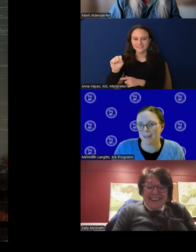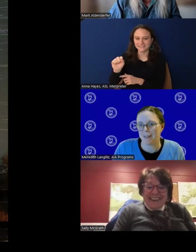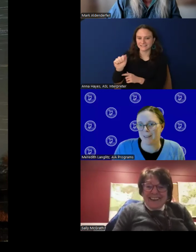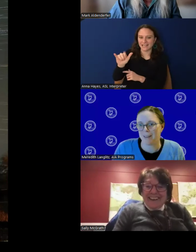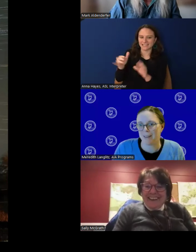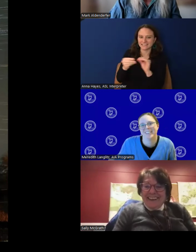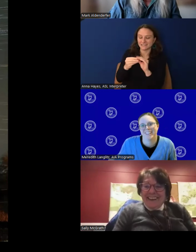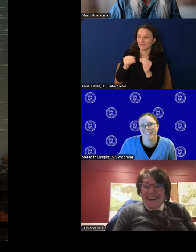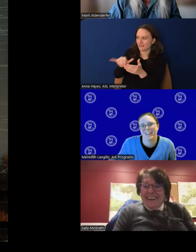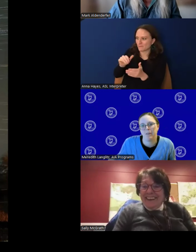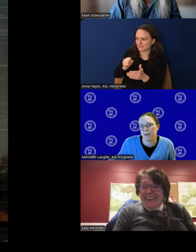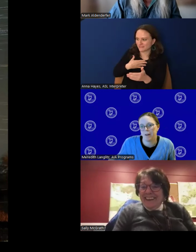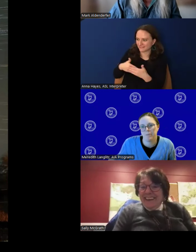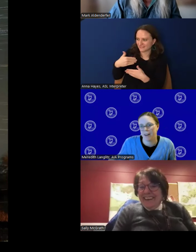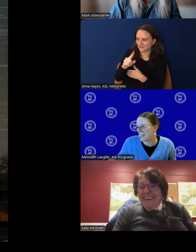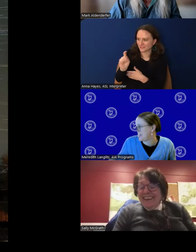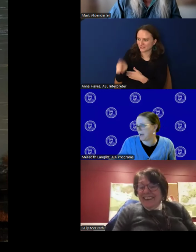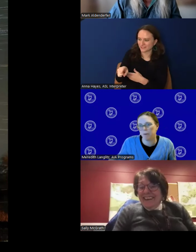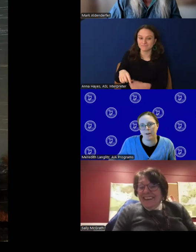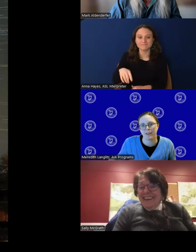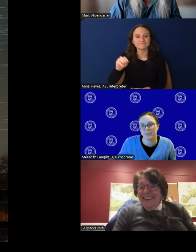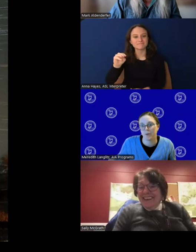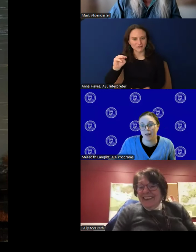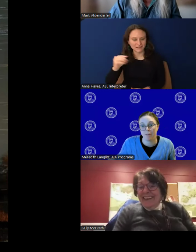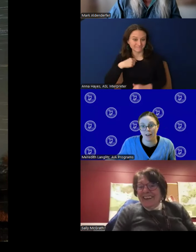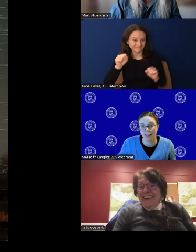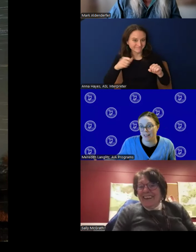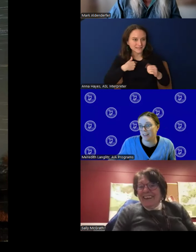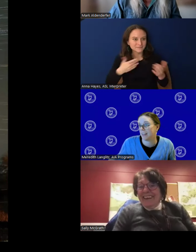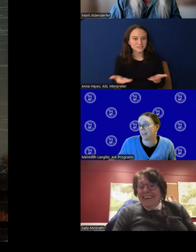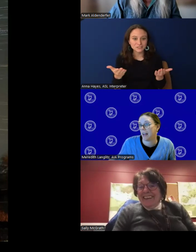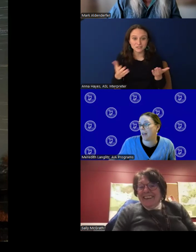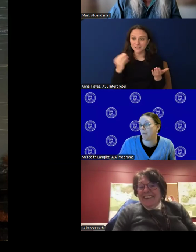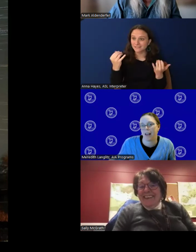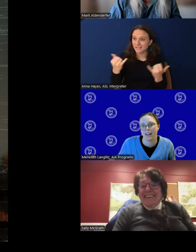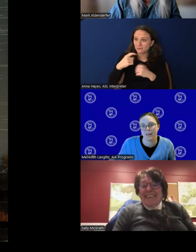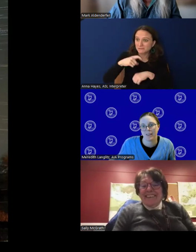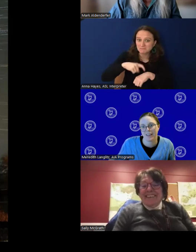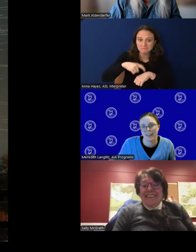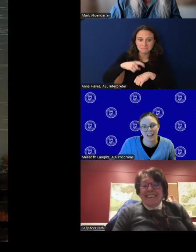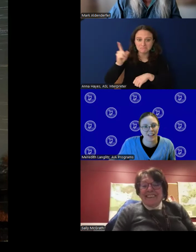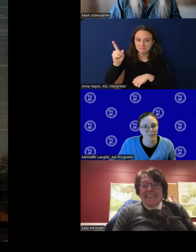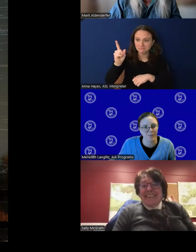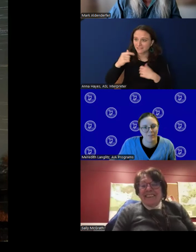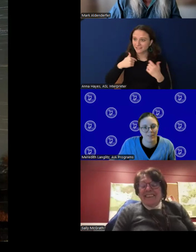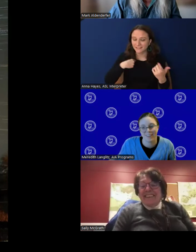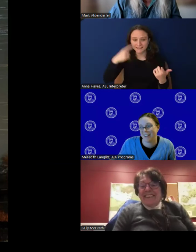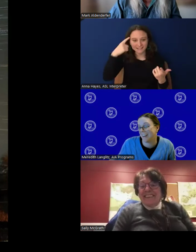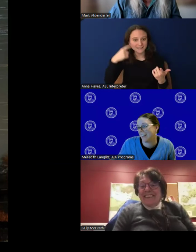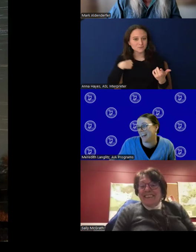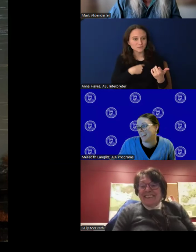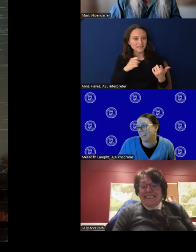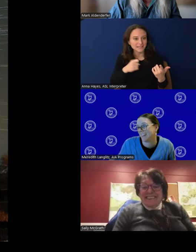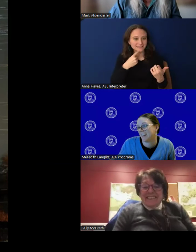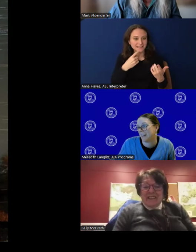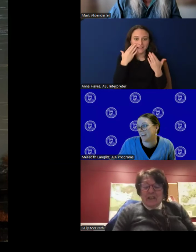I am. And we are right at the hour mark. So I mean, I think we can thank everyone for